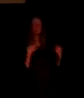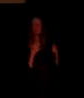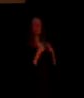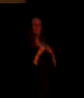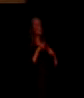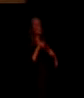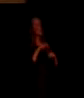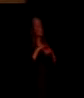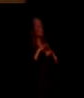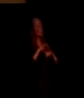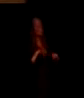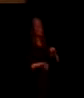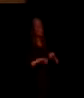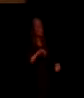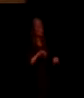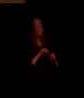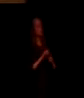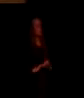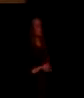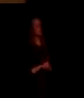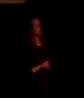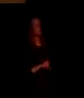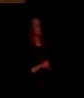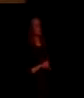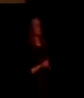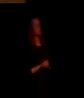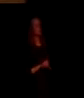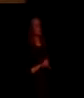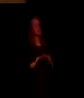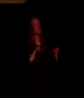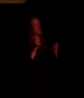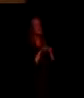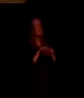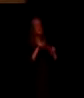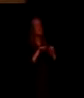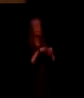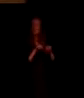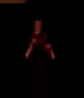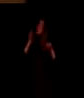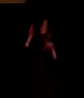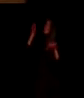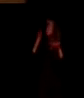Earth science. Right about the time the Keeling curve was starting to